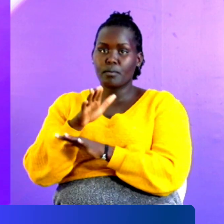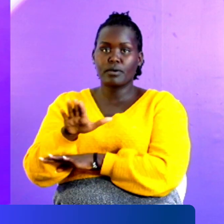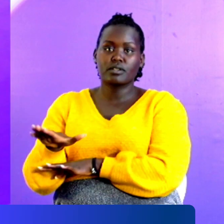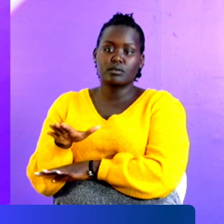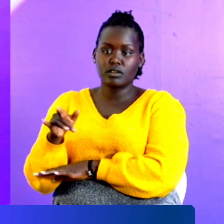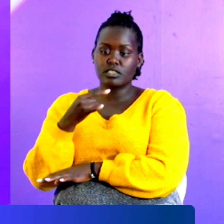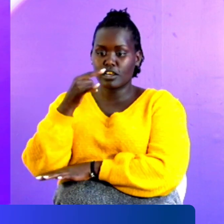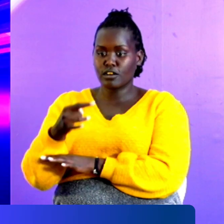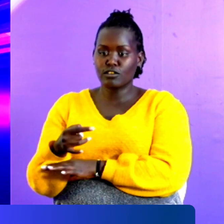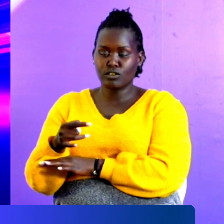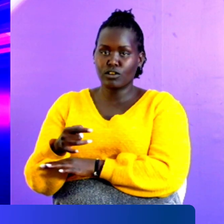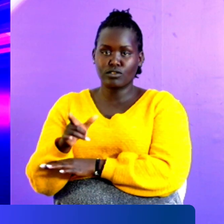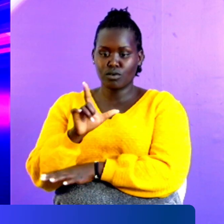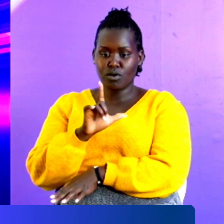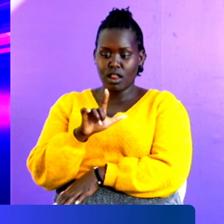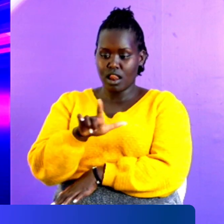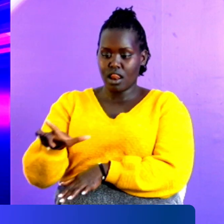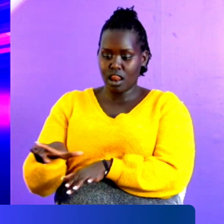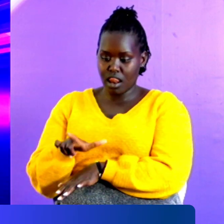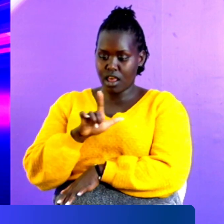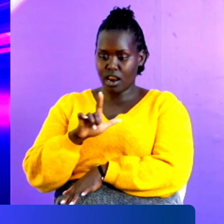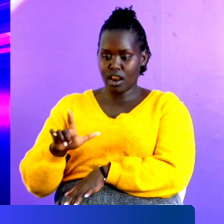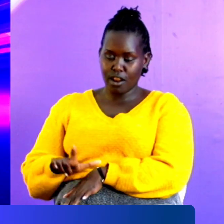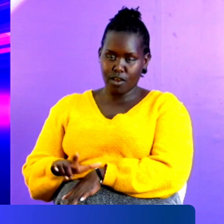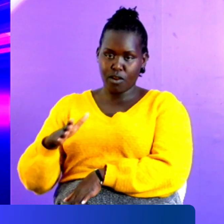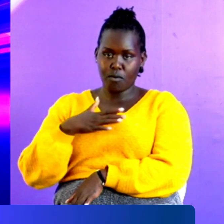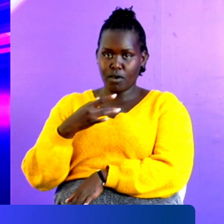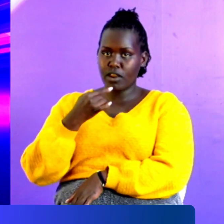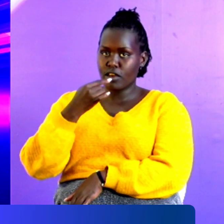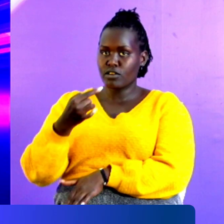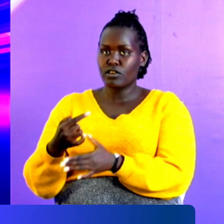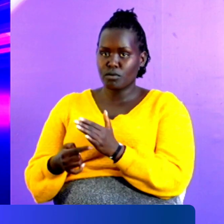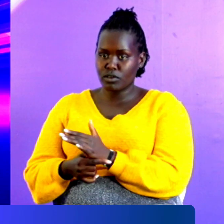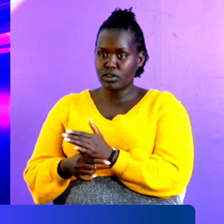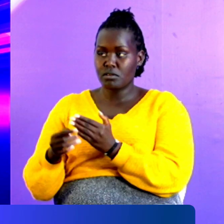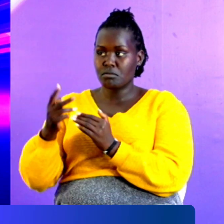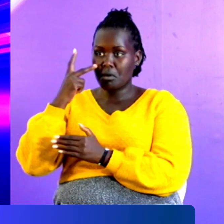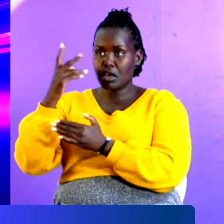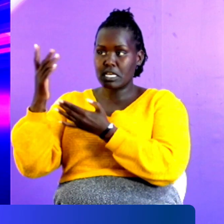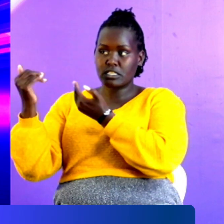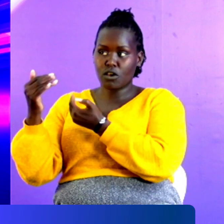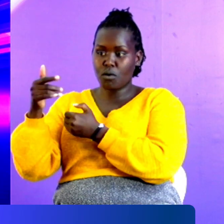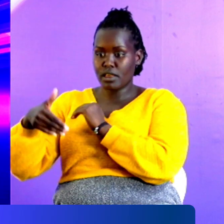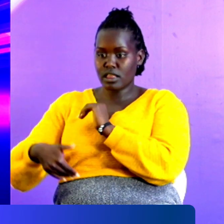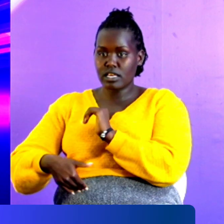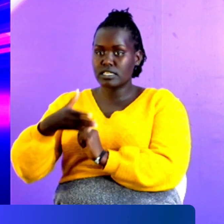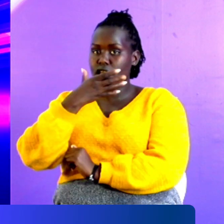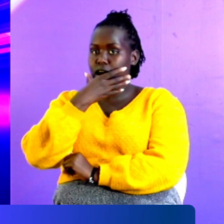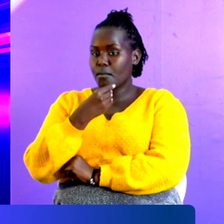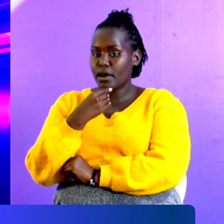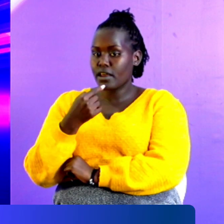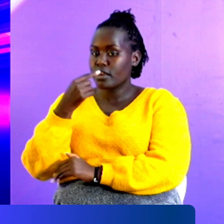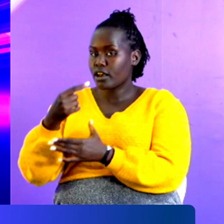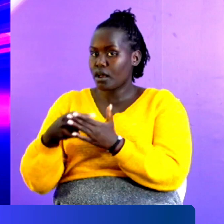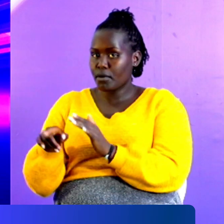told my landlord, old man, he told me, I see hope in this young man. And I told him,